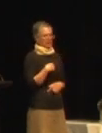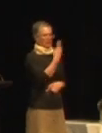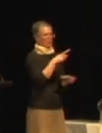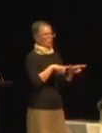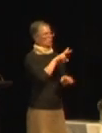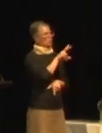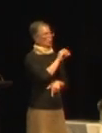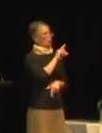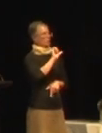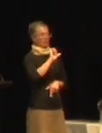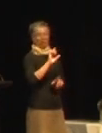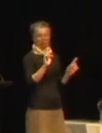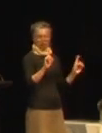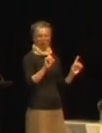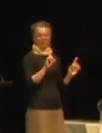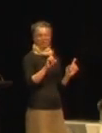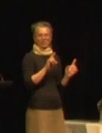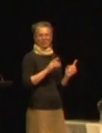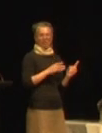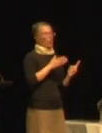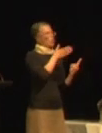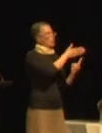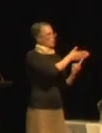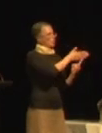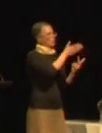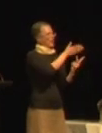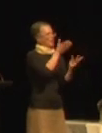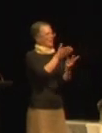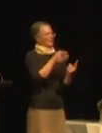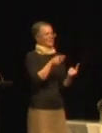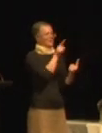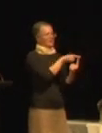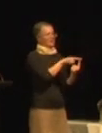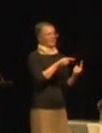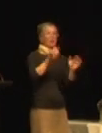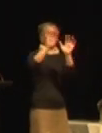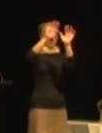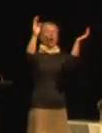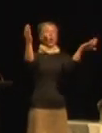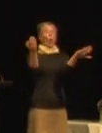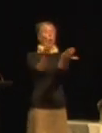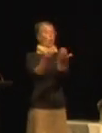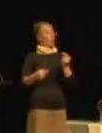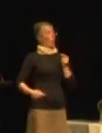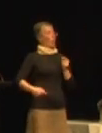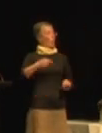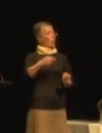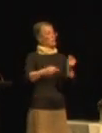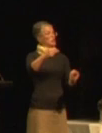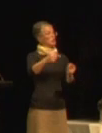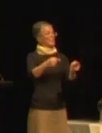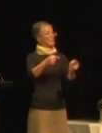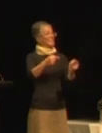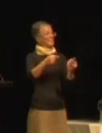2019, is three related things. First is a global competition to cast video